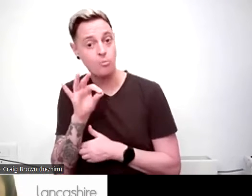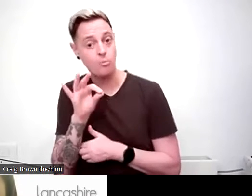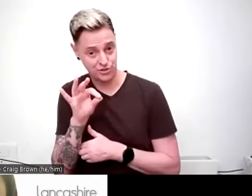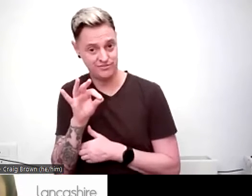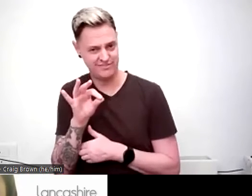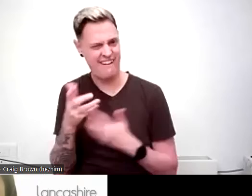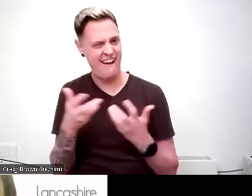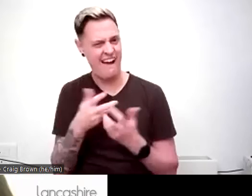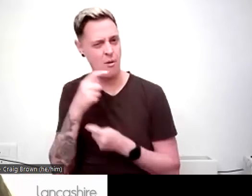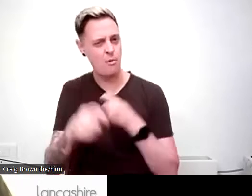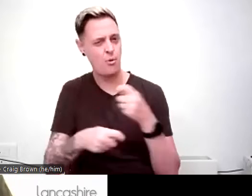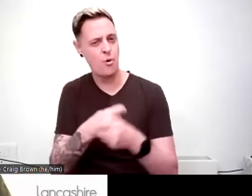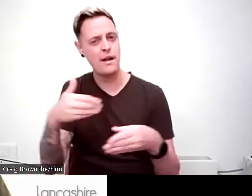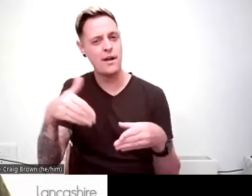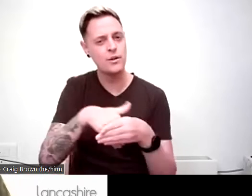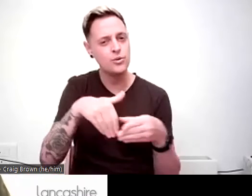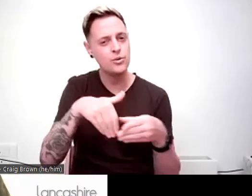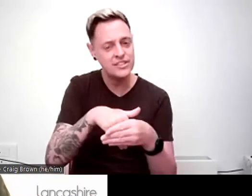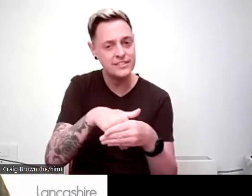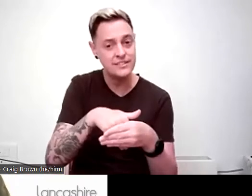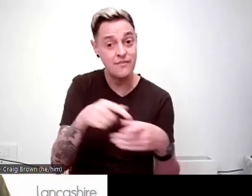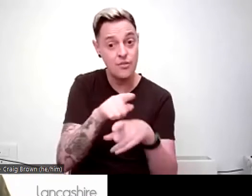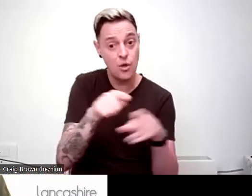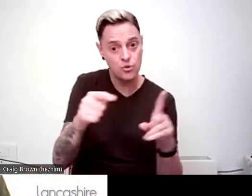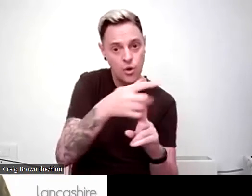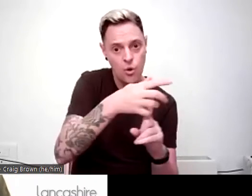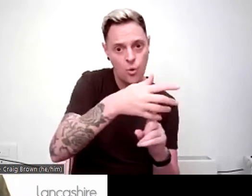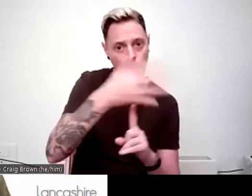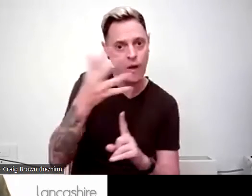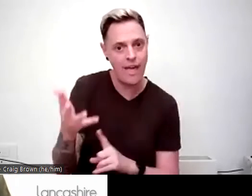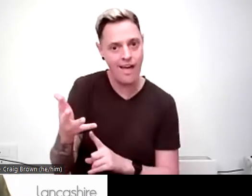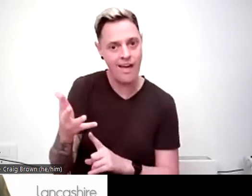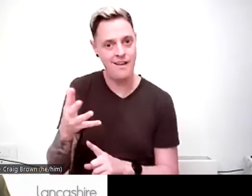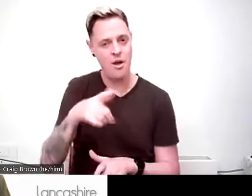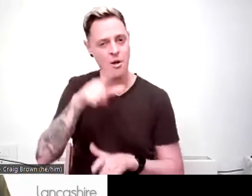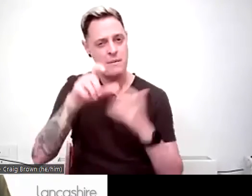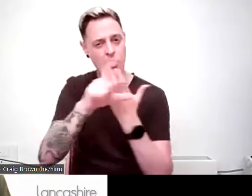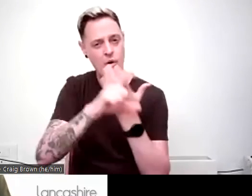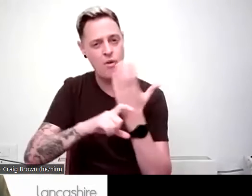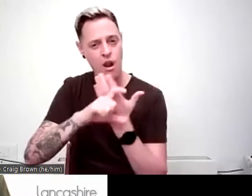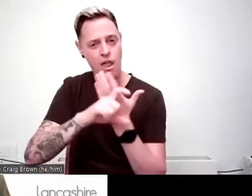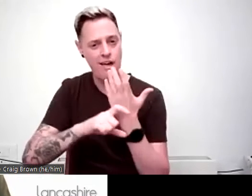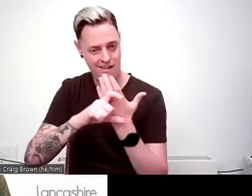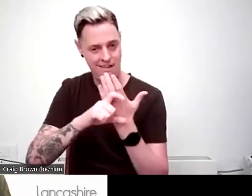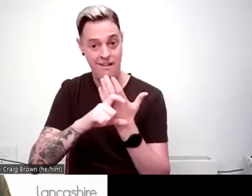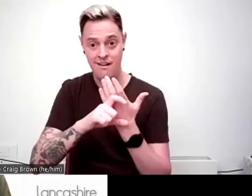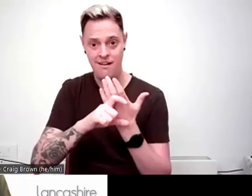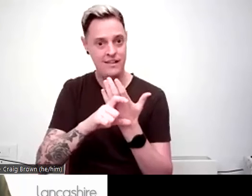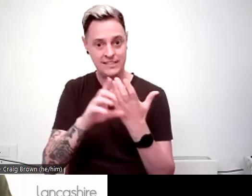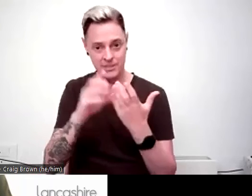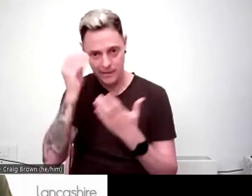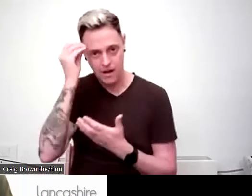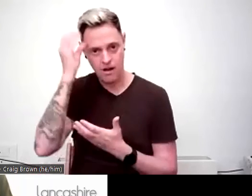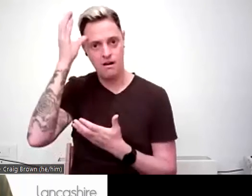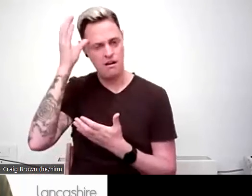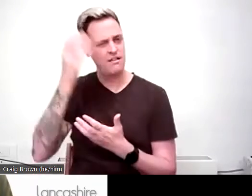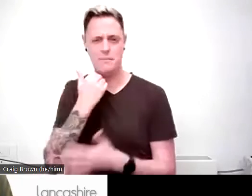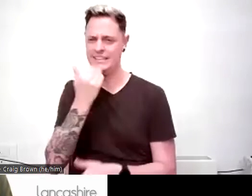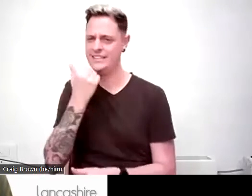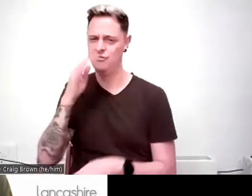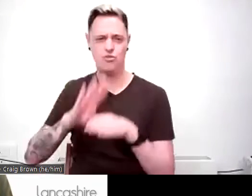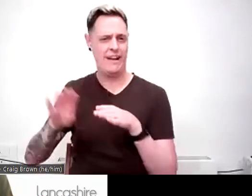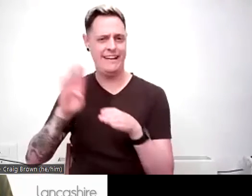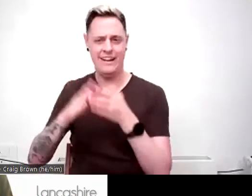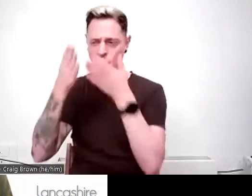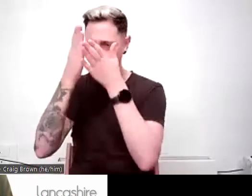being inclusive of queer people to people of colour is being trauma informed. And there's loads of trainings out there. And there's some people